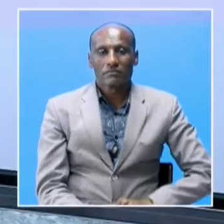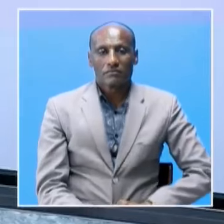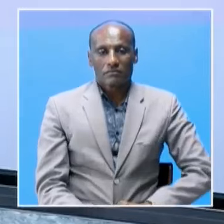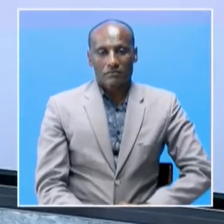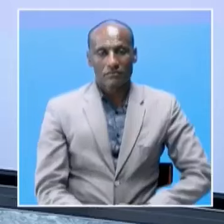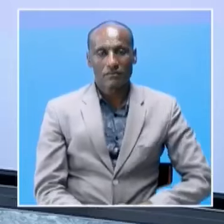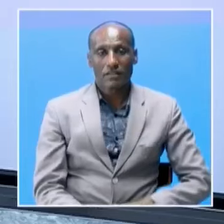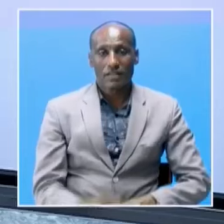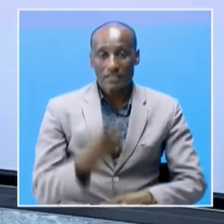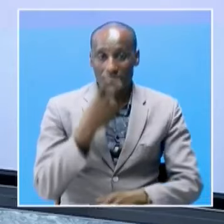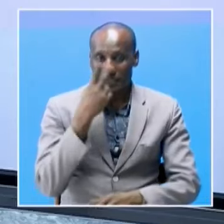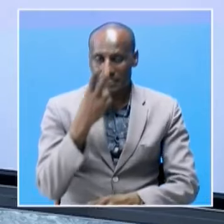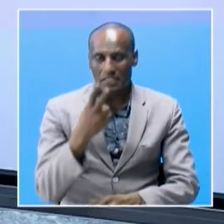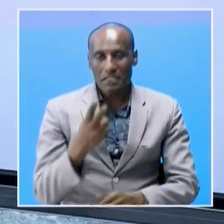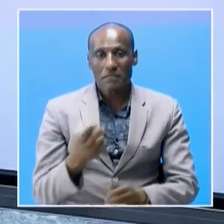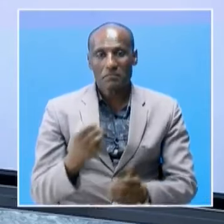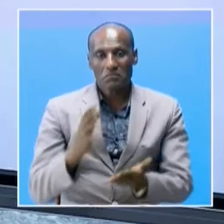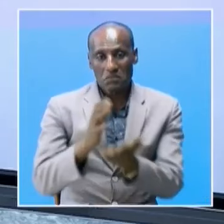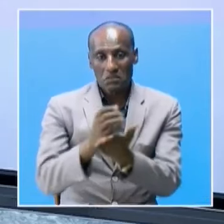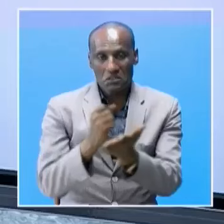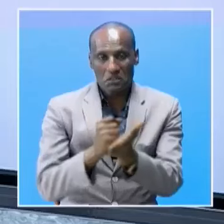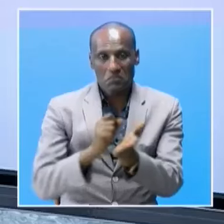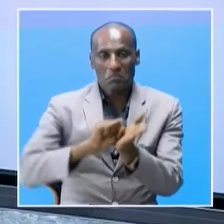Let us see some examples.